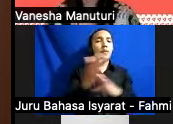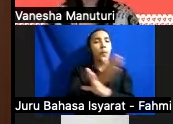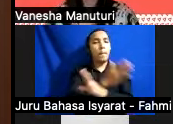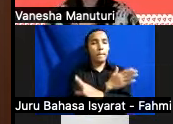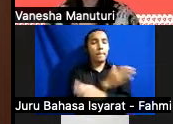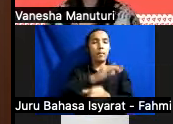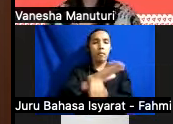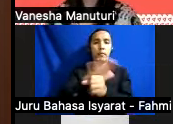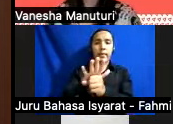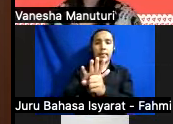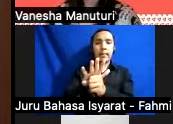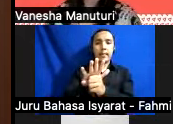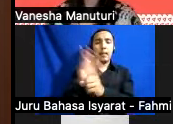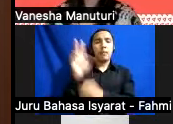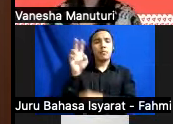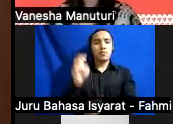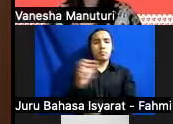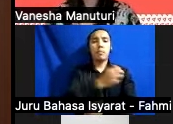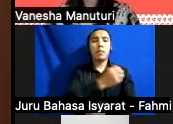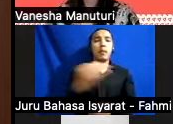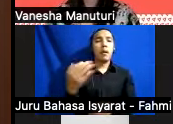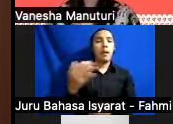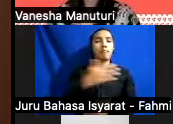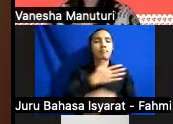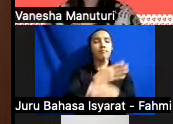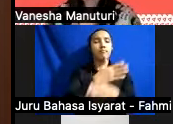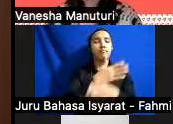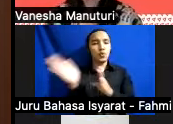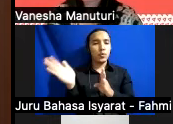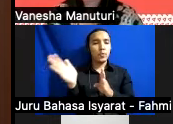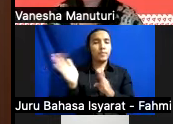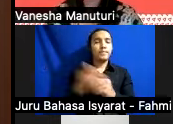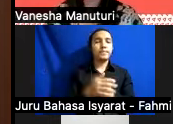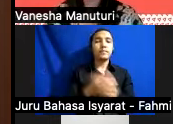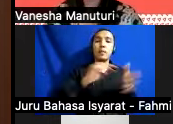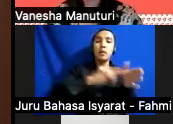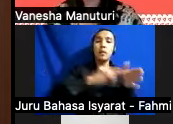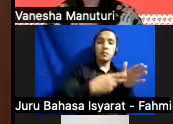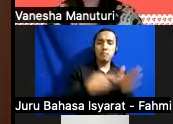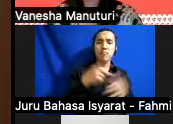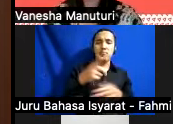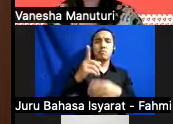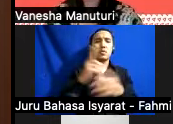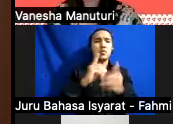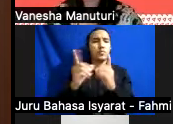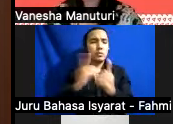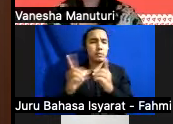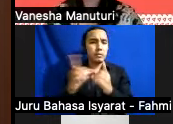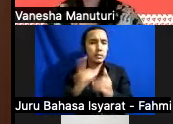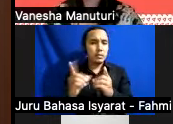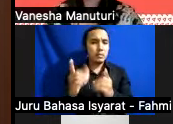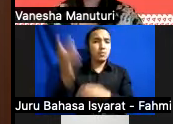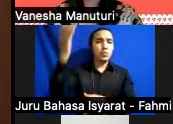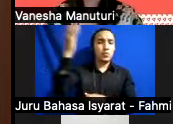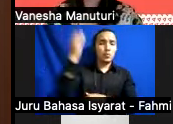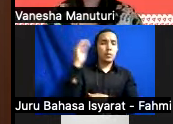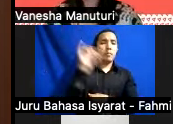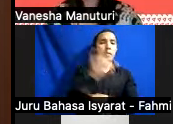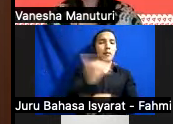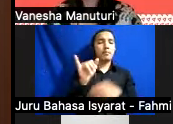occurred before the pandemic, and it had to be delayed. and there was quite